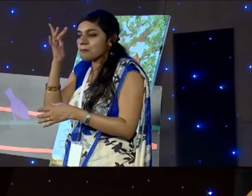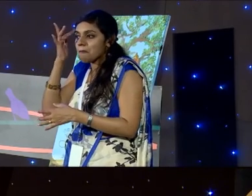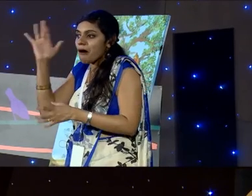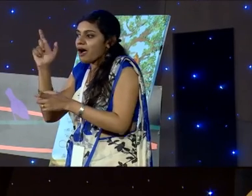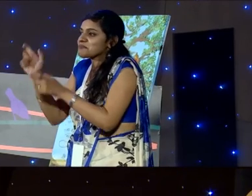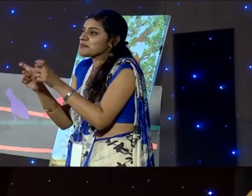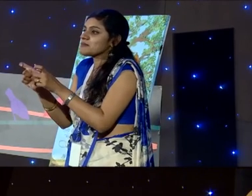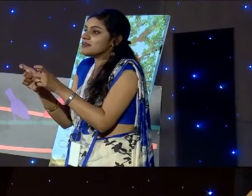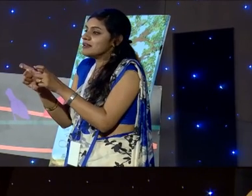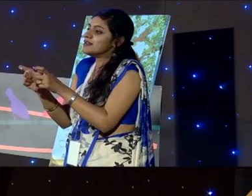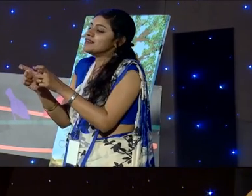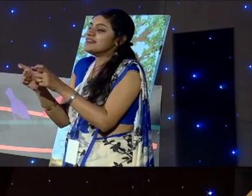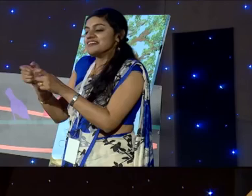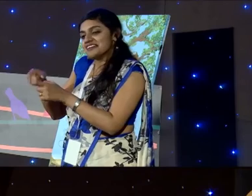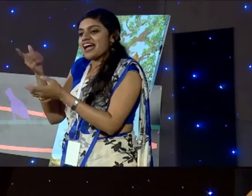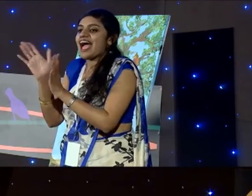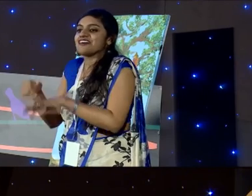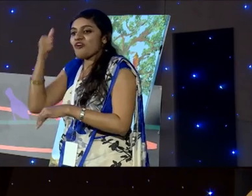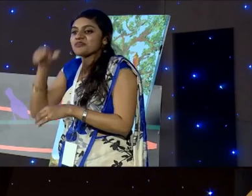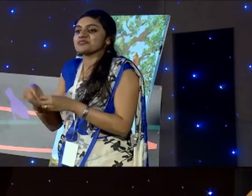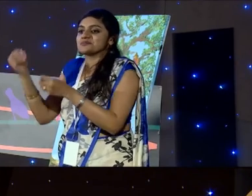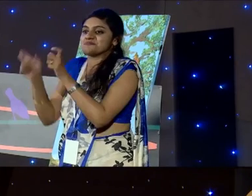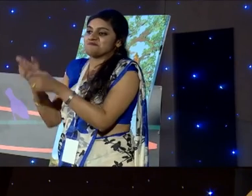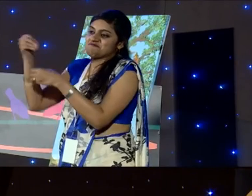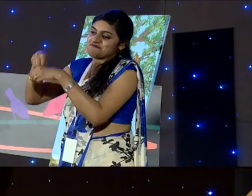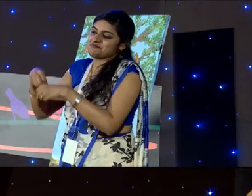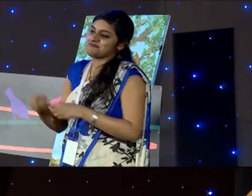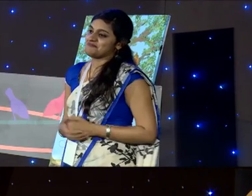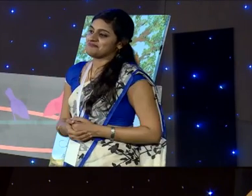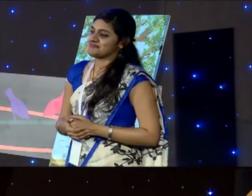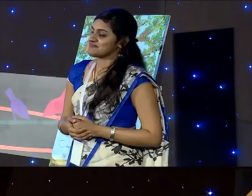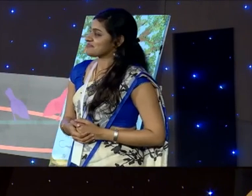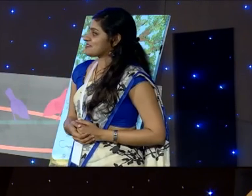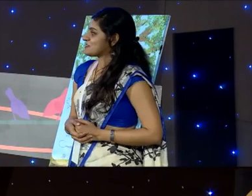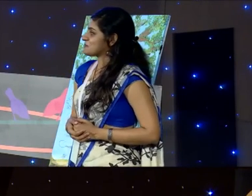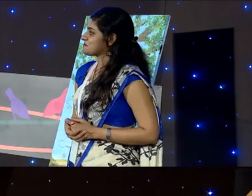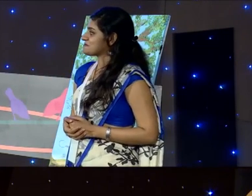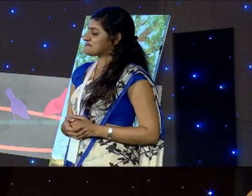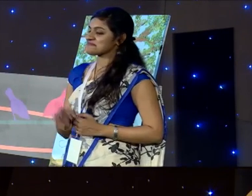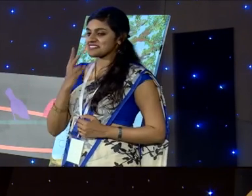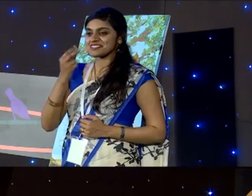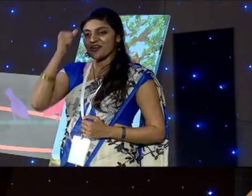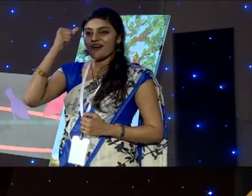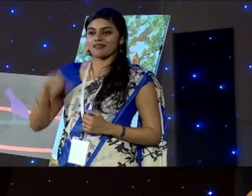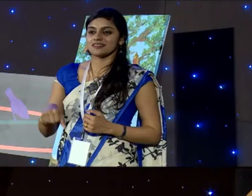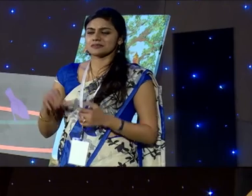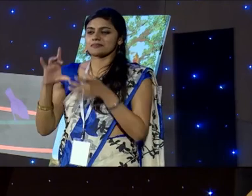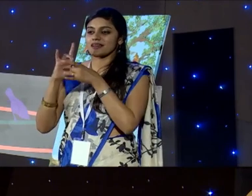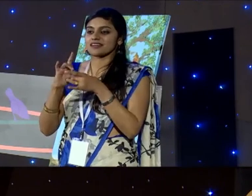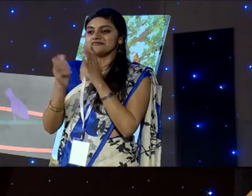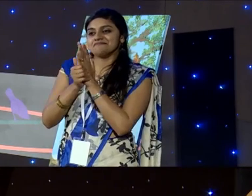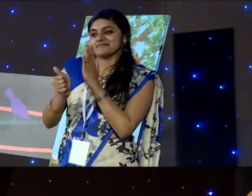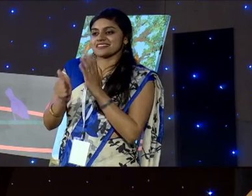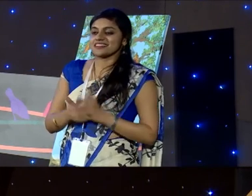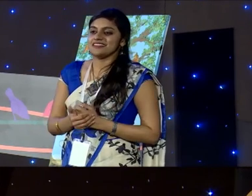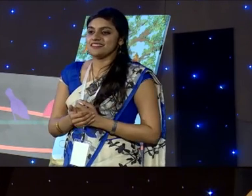is suggesting autism is actually genetically potentially linked to talent in understanding the physical